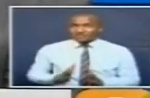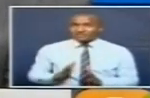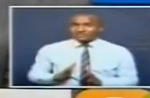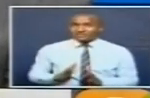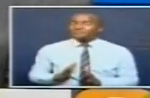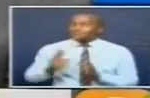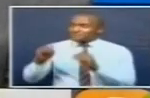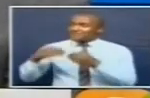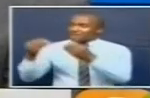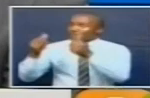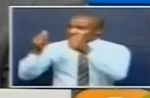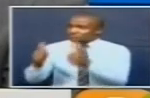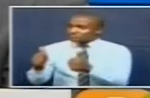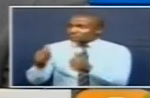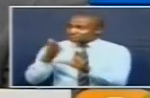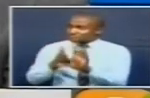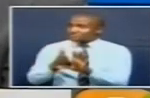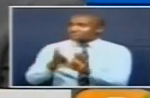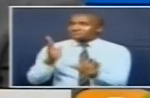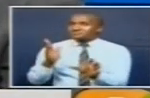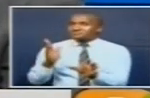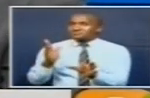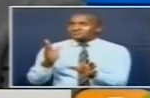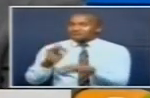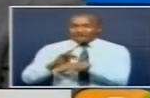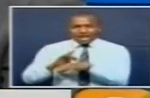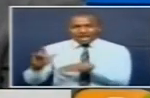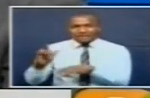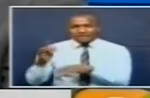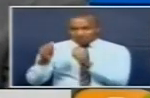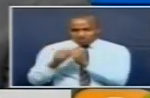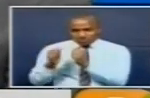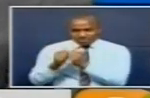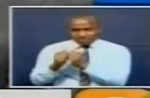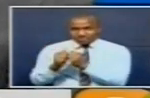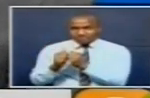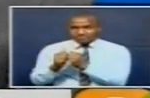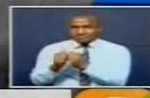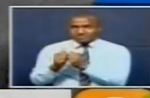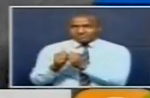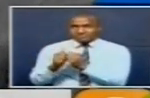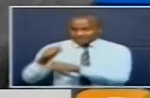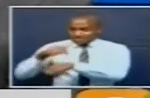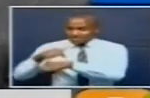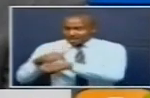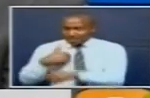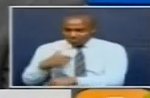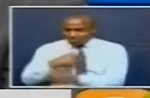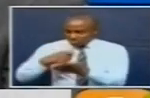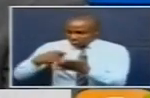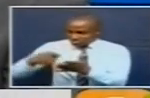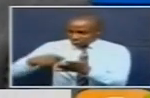notice of resignation sometimes early October. And by the time we signed the